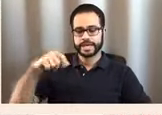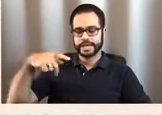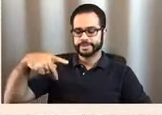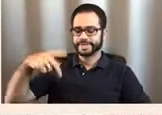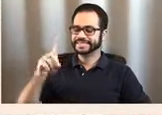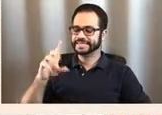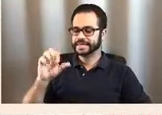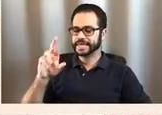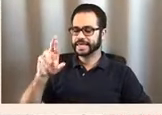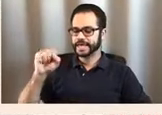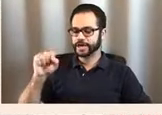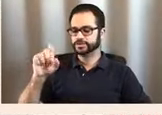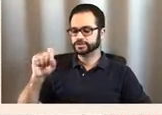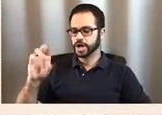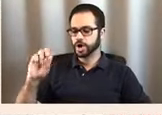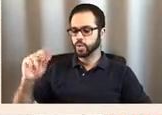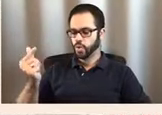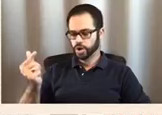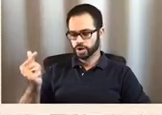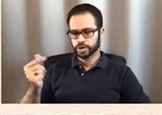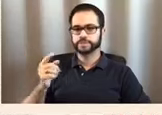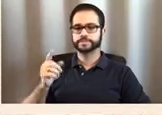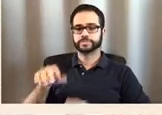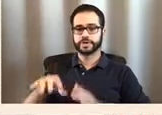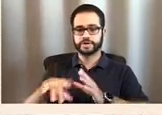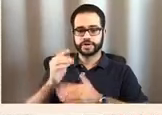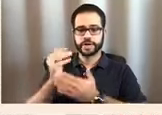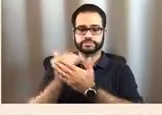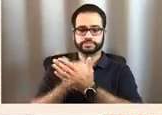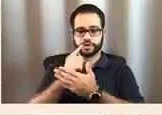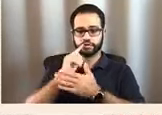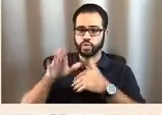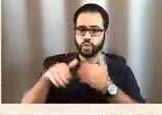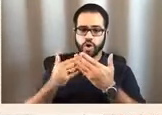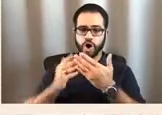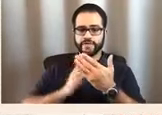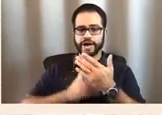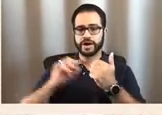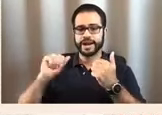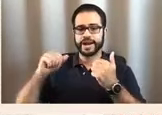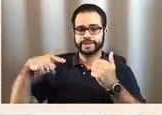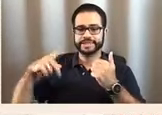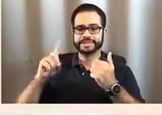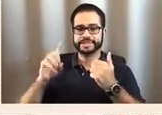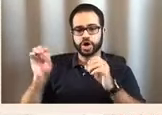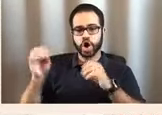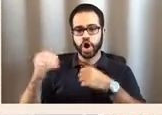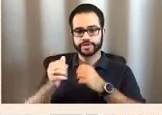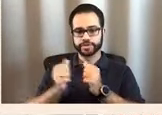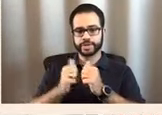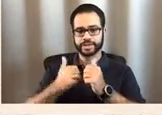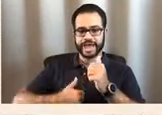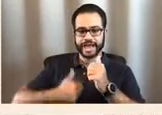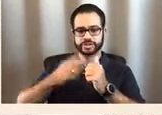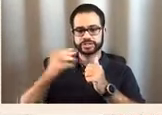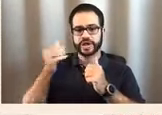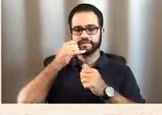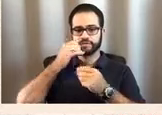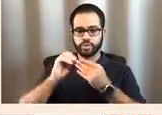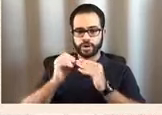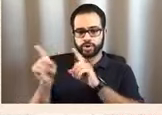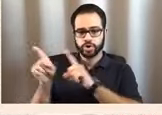apdcares.org. You can find a listing of all of our APD offices with addresses and phone numbers there. You can also reach out to us